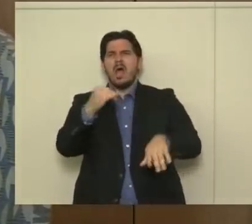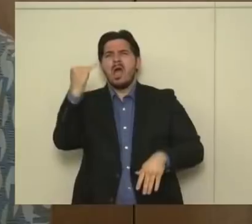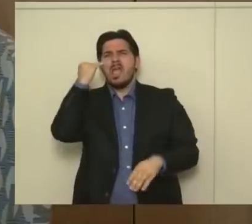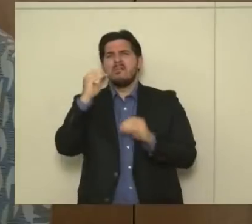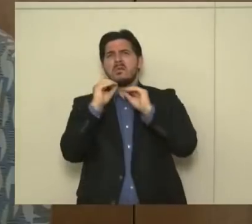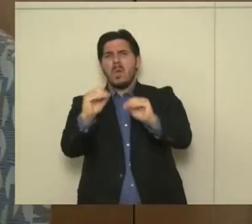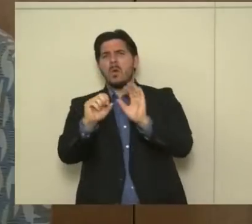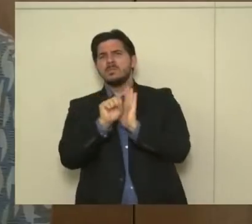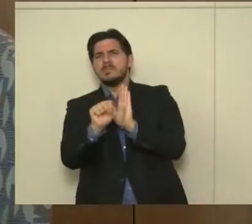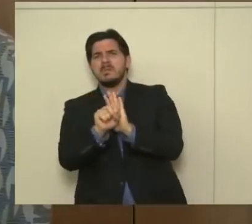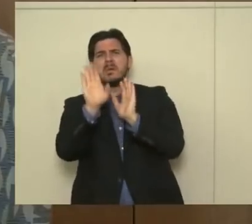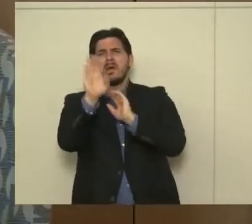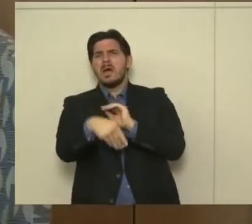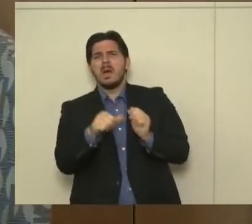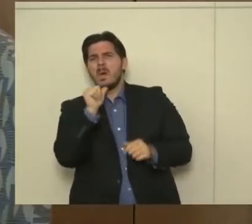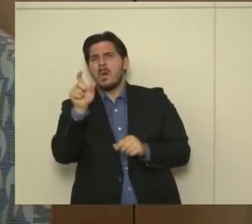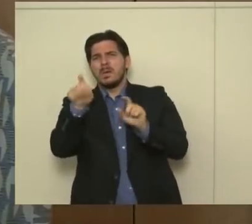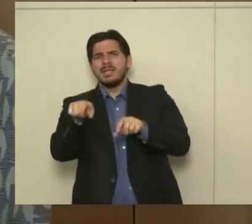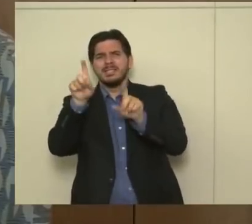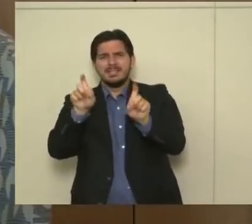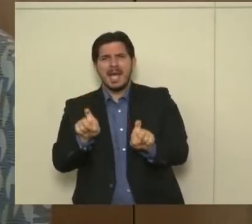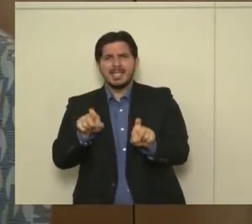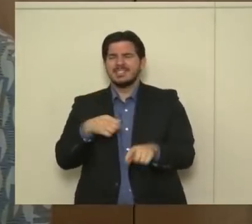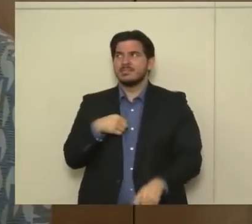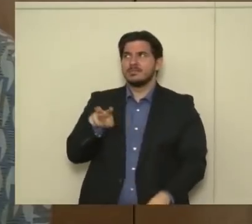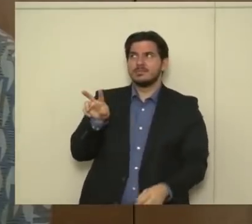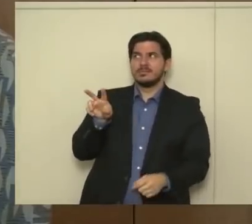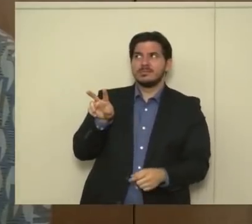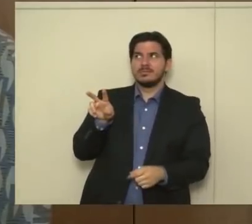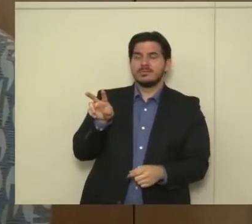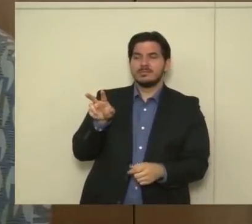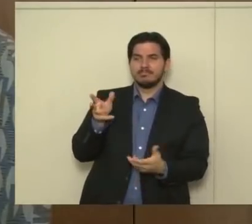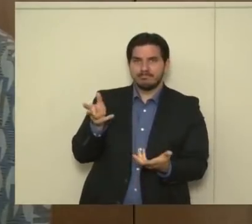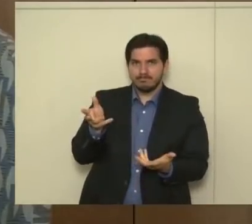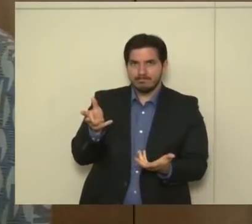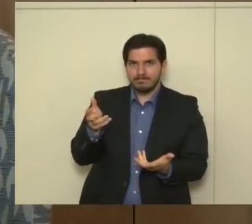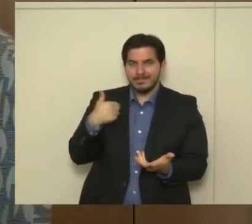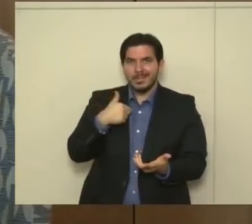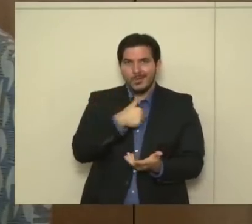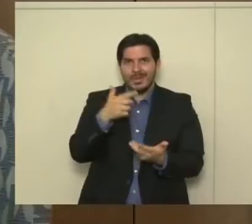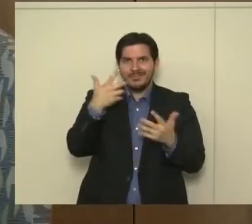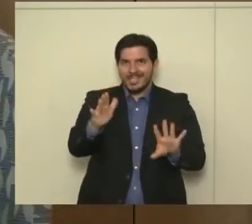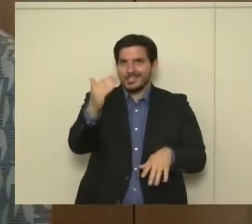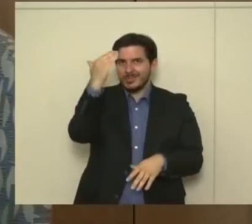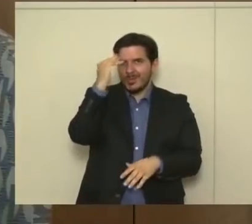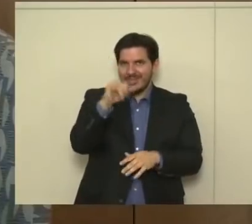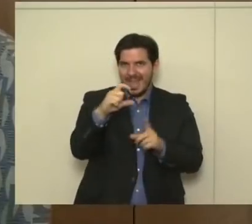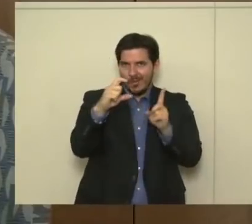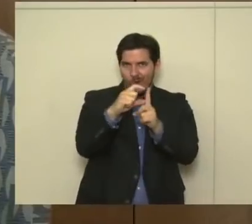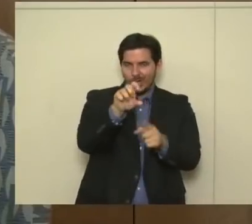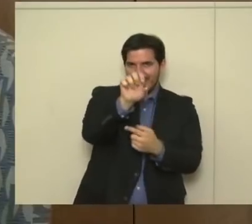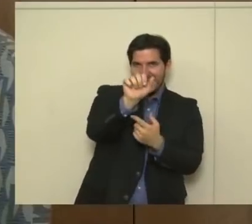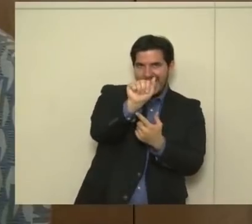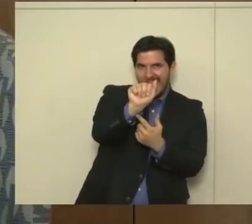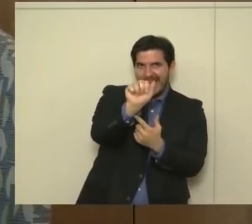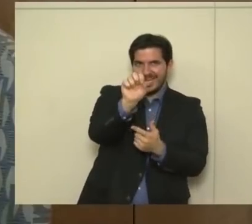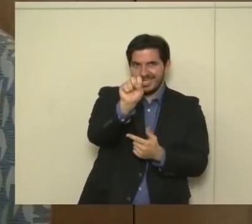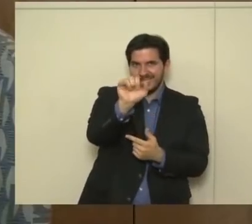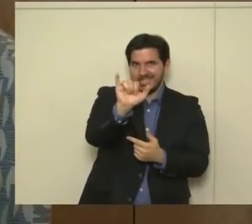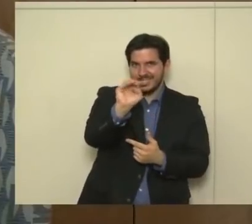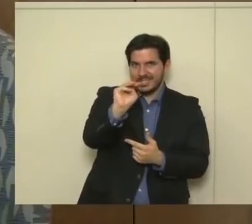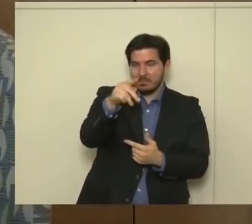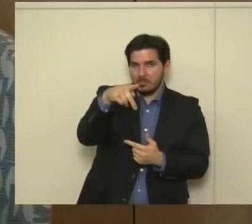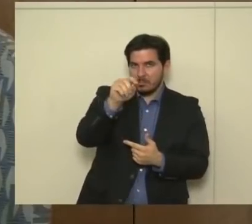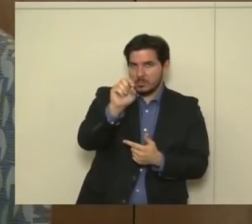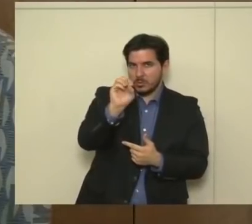guidance, only symptomatic. We know asymptomatic, we know this. We know this as a state